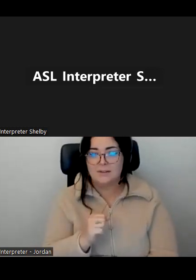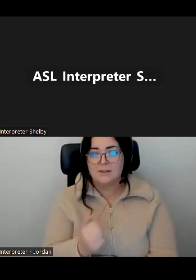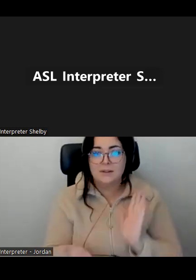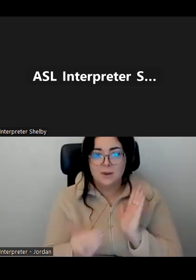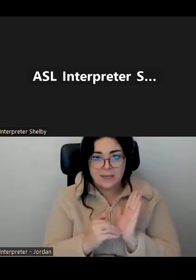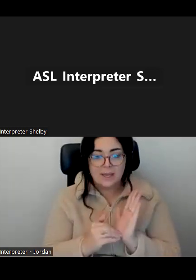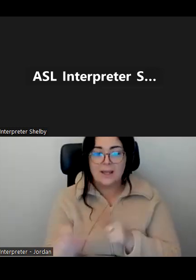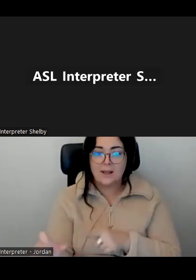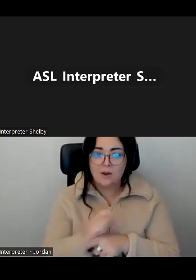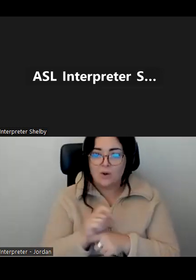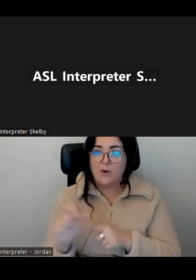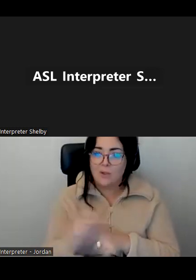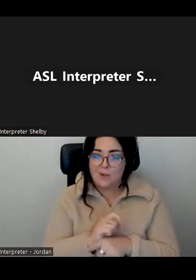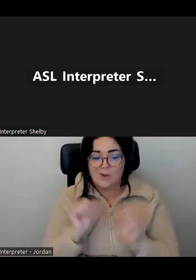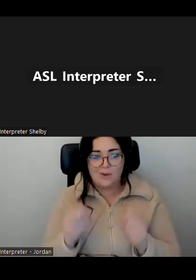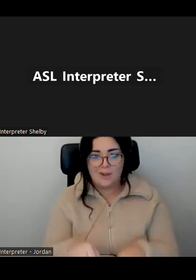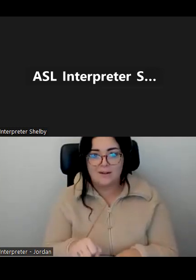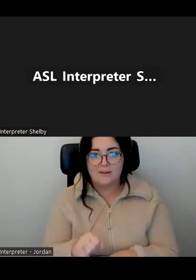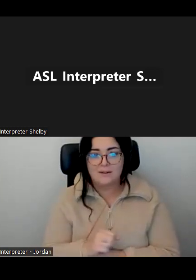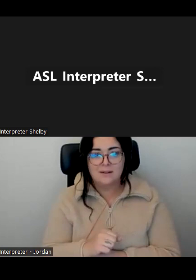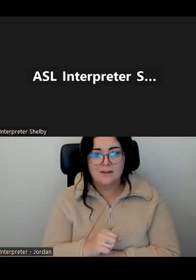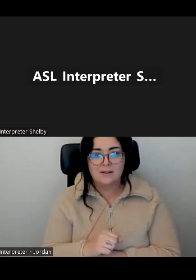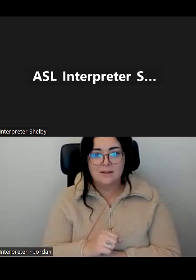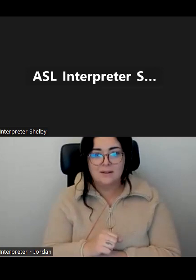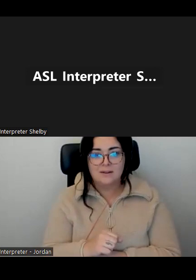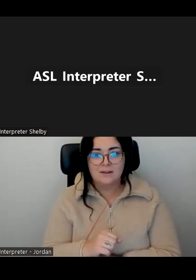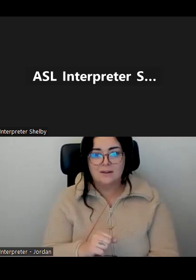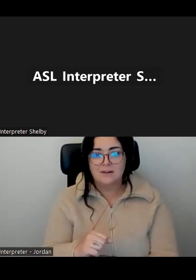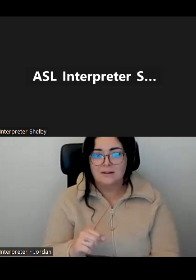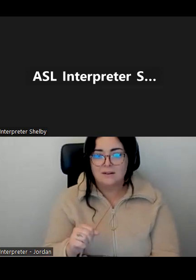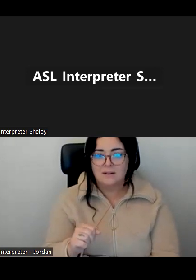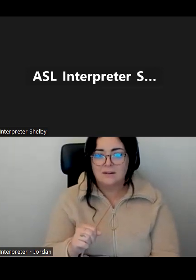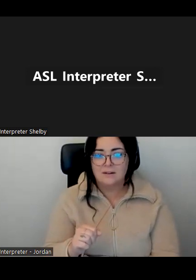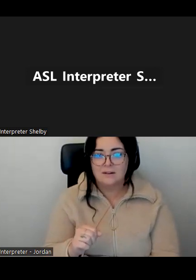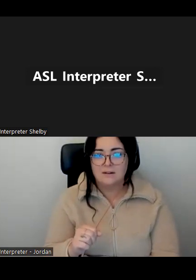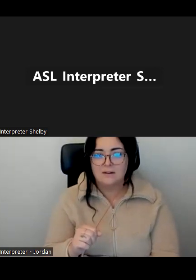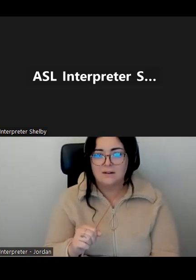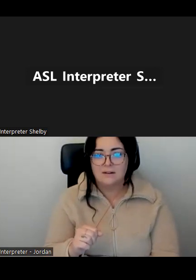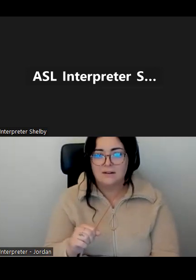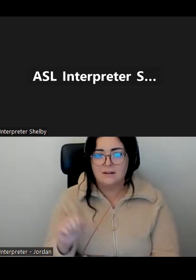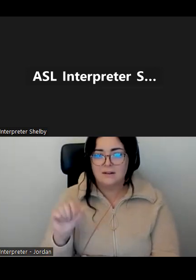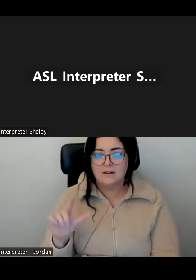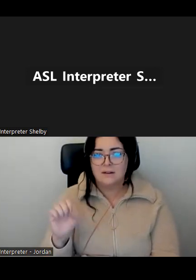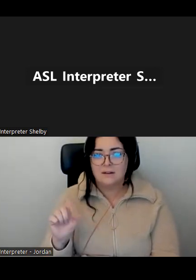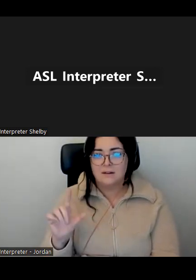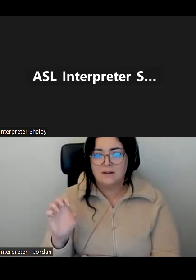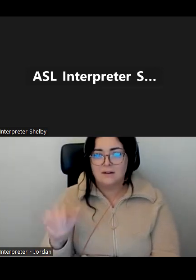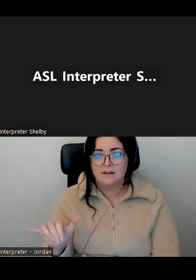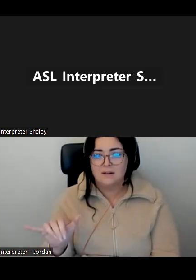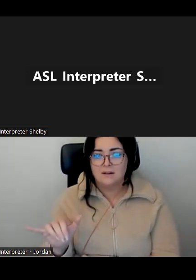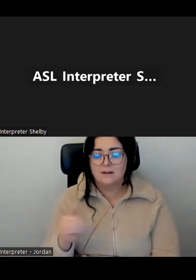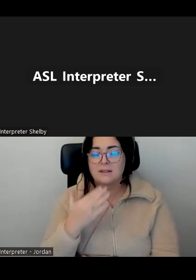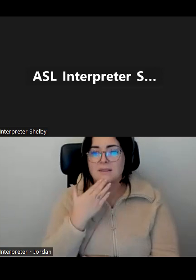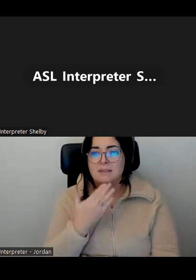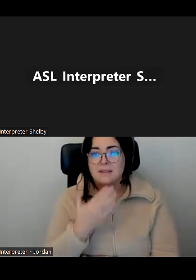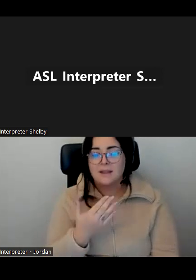us a call, give us a call. We have Catherine, our Catherine, contact. I'd just like to say thank you